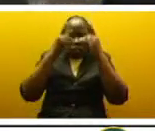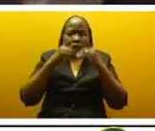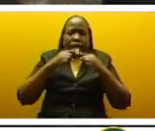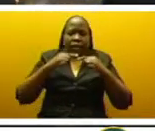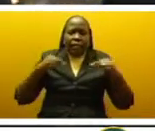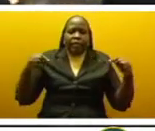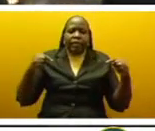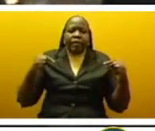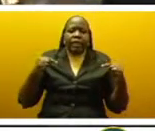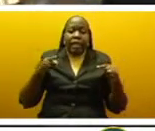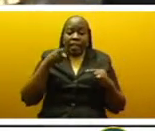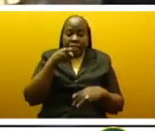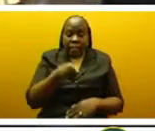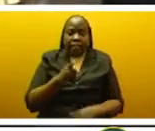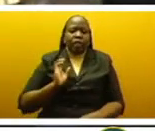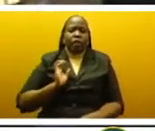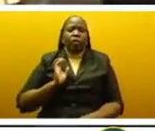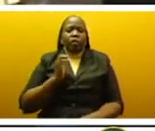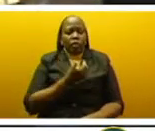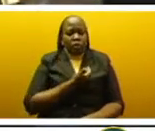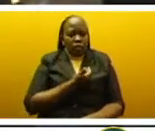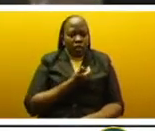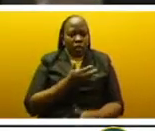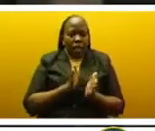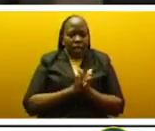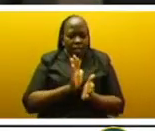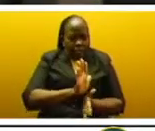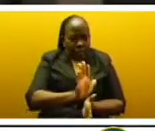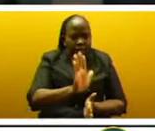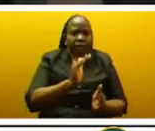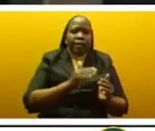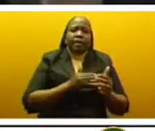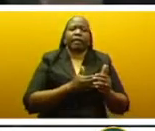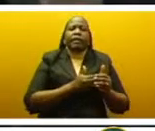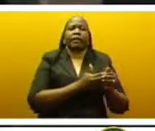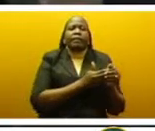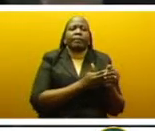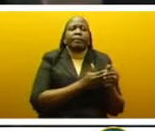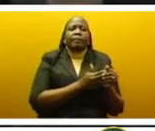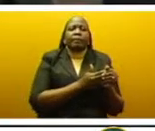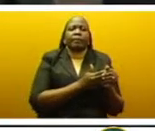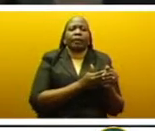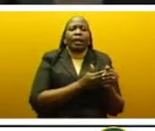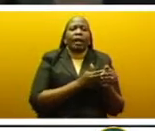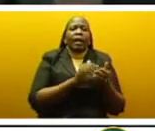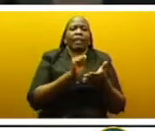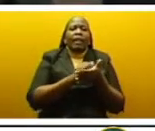the Commission and its leadership. That is in the Raila